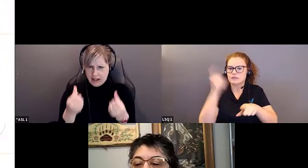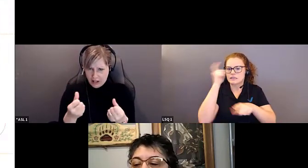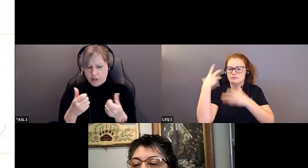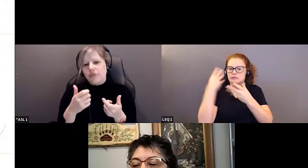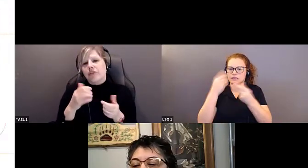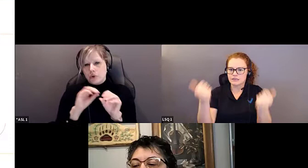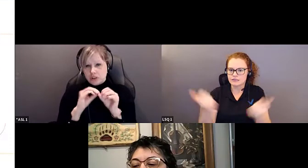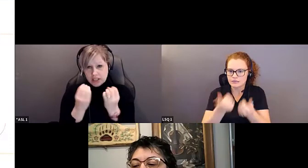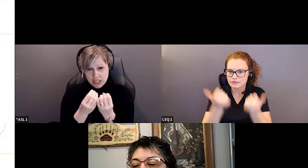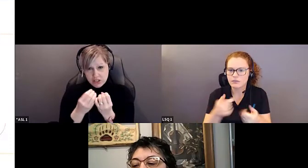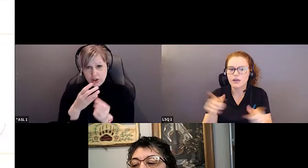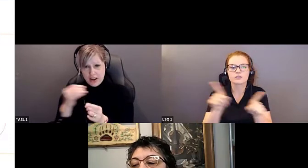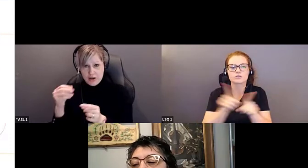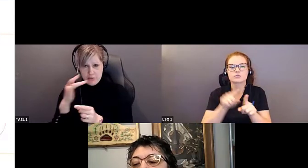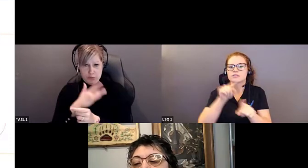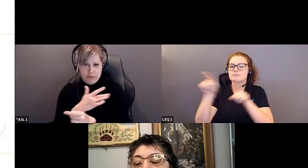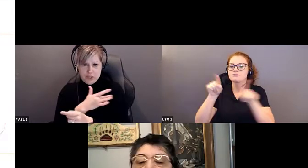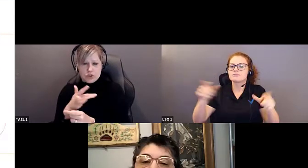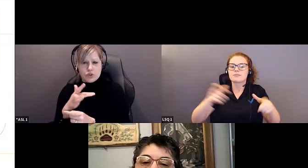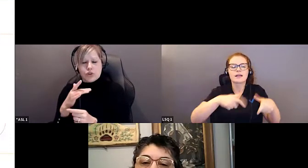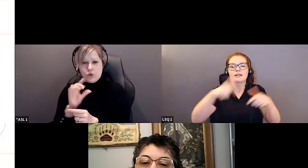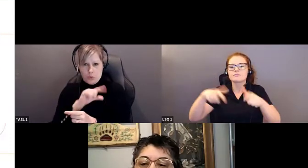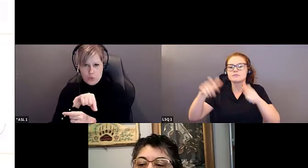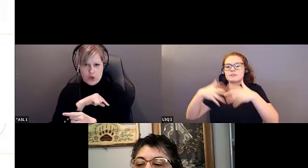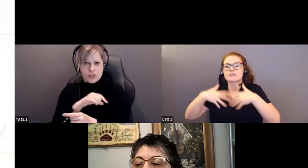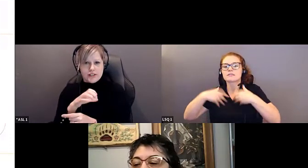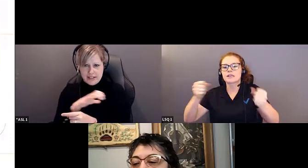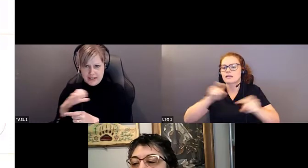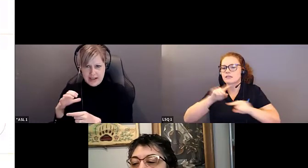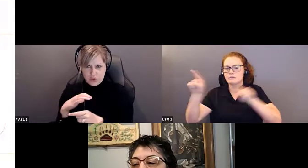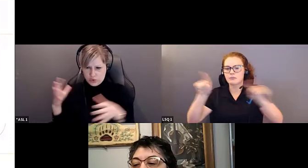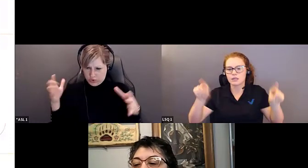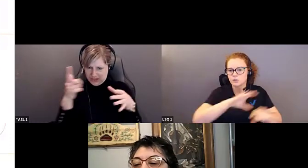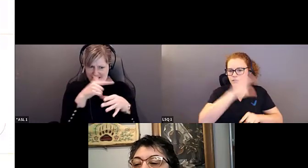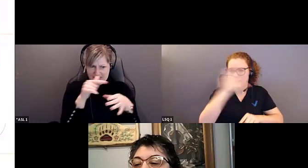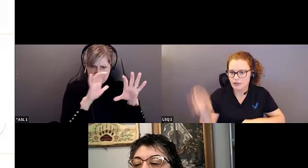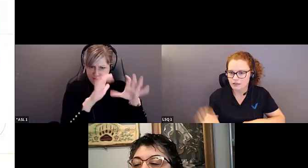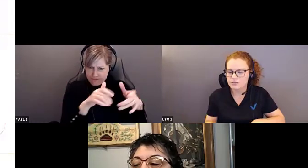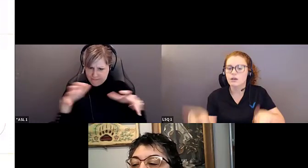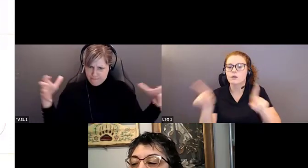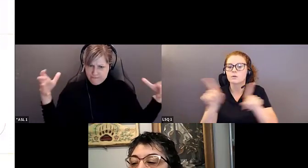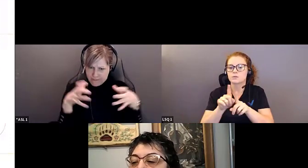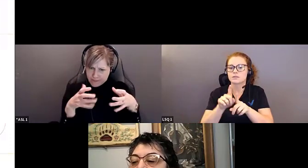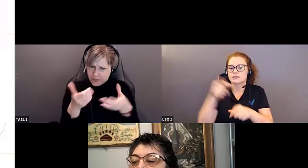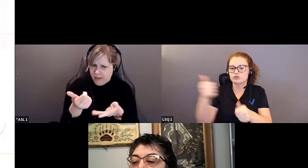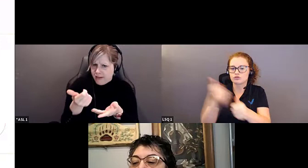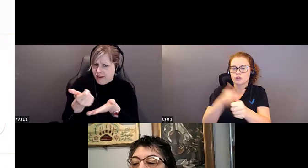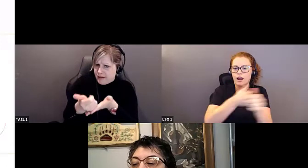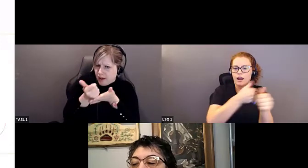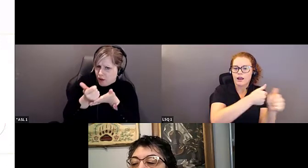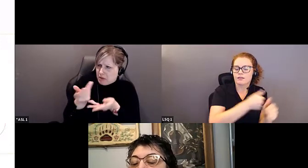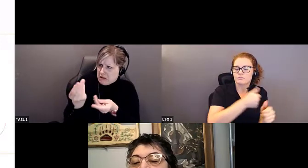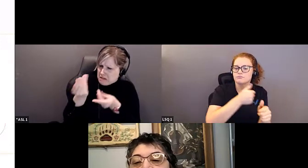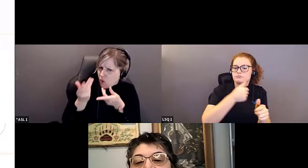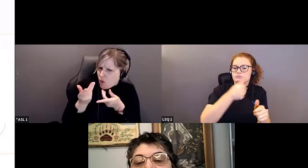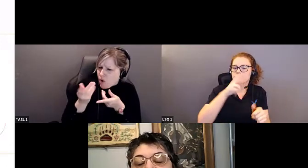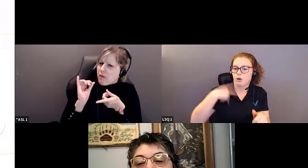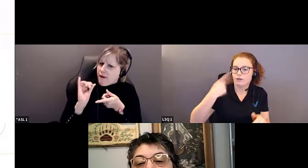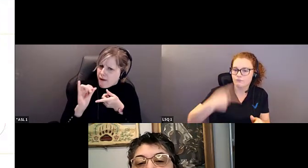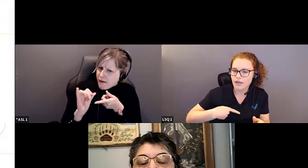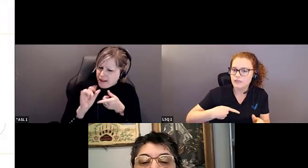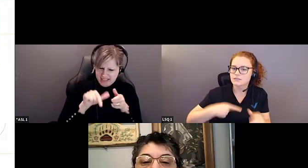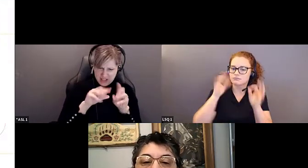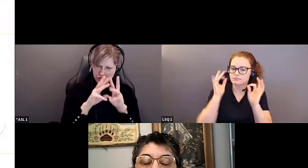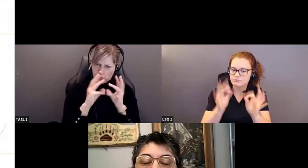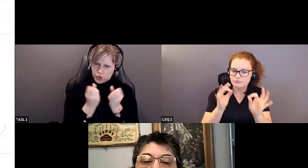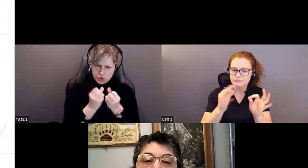quality councils. And they were instrumental in providing guidance and insight to this